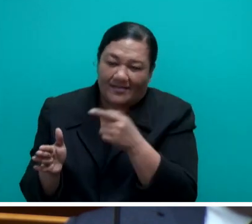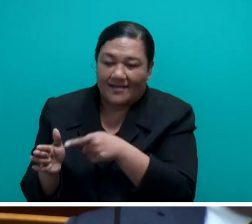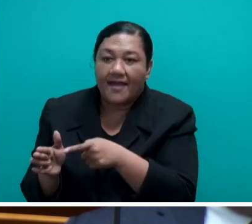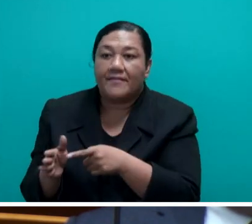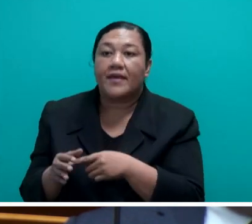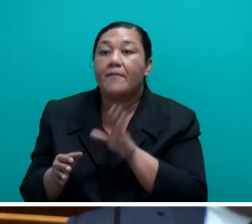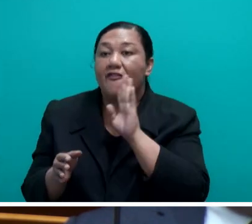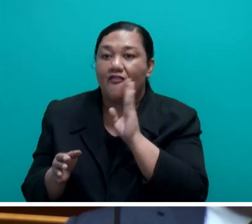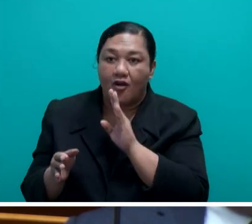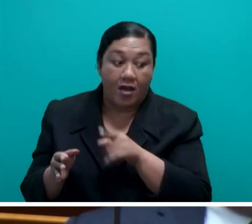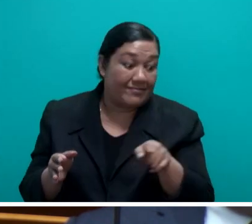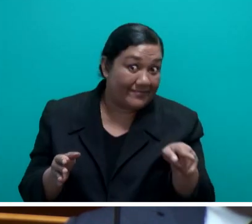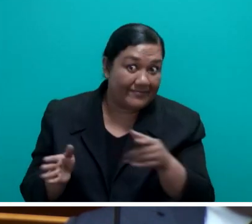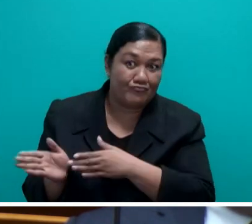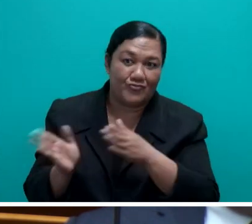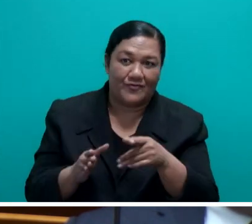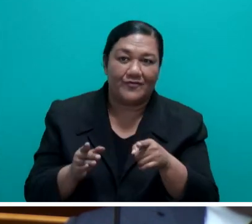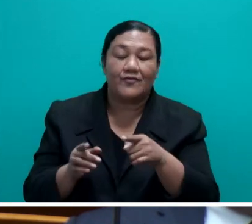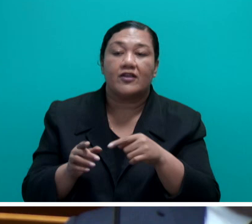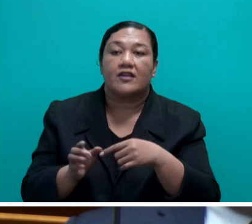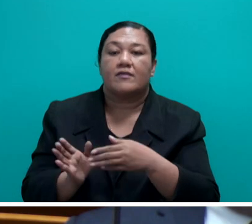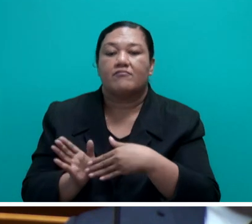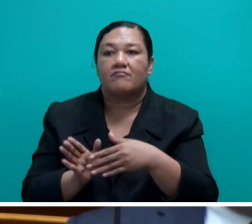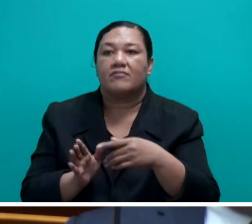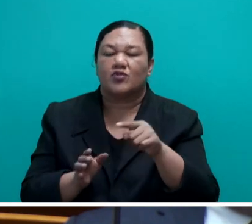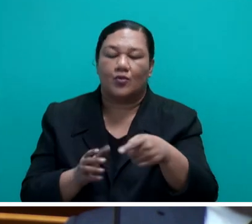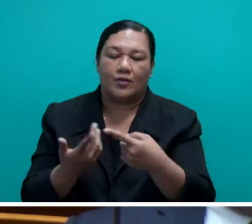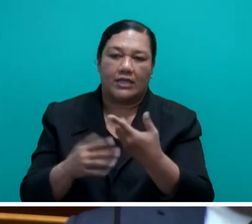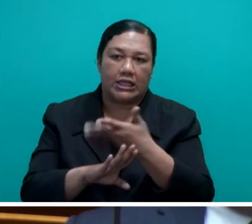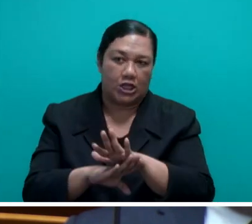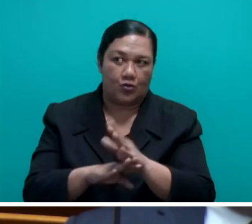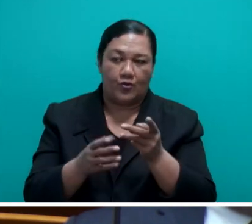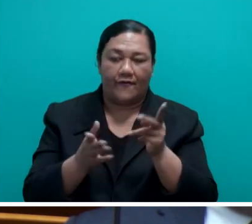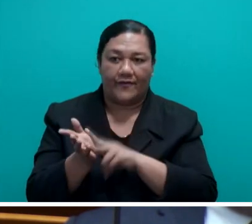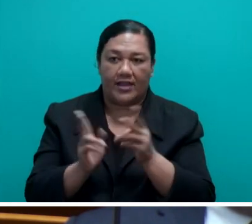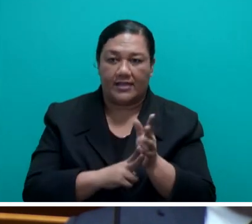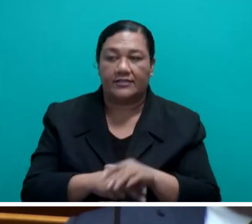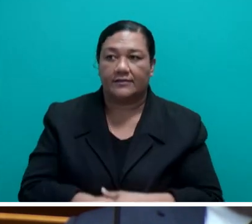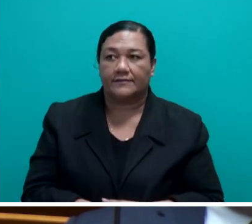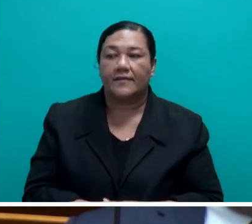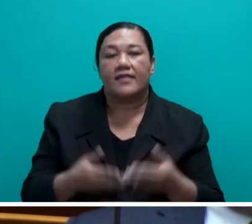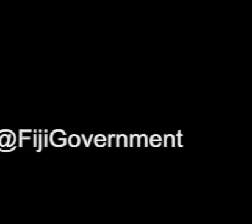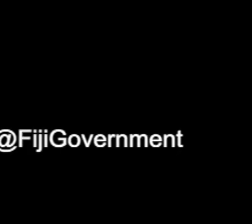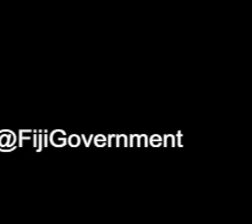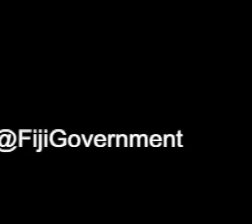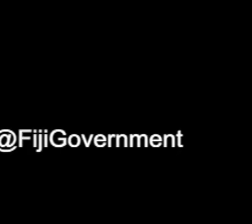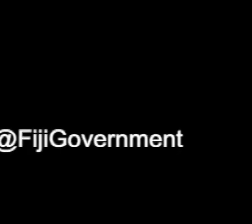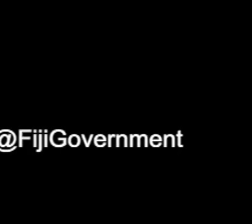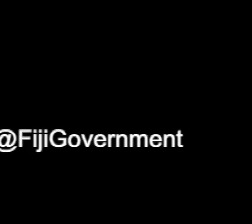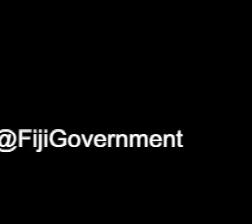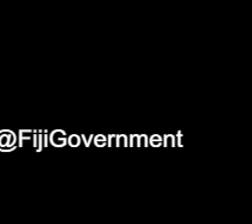partners for the well-being and safety of the Nabavatu people of this village. Thank you, Madam Deputy Speaker.